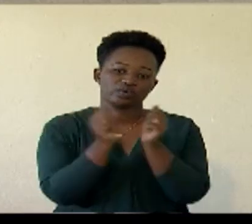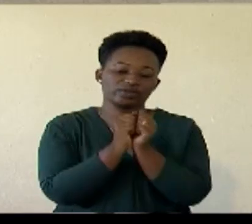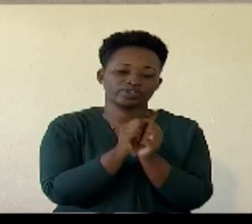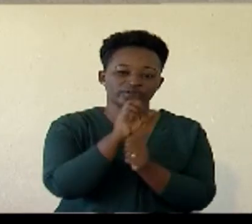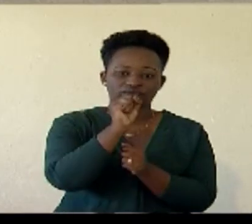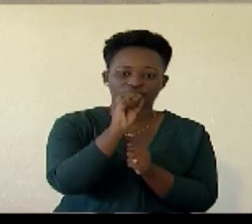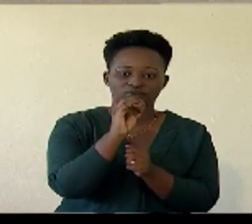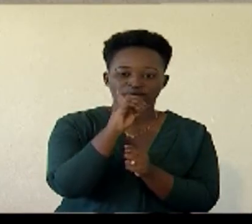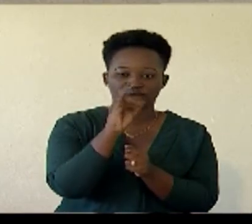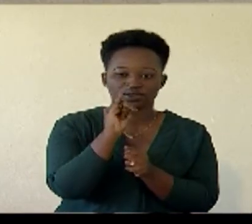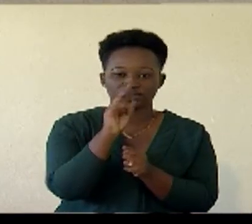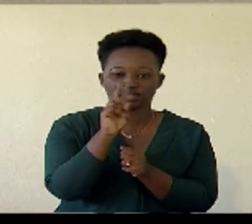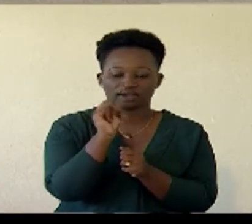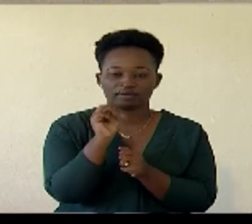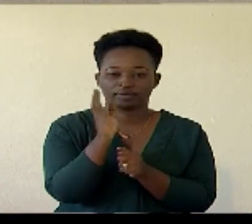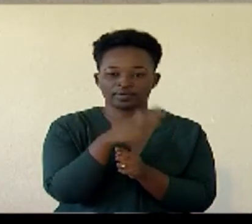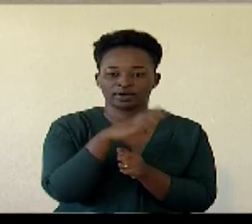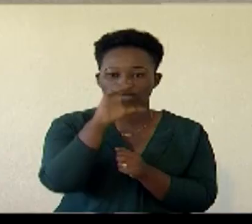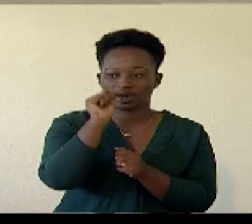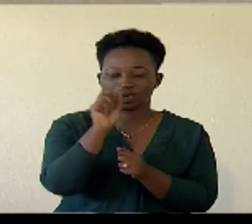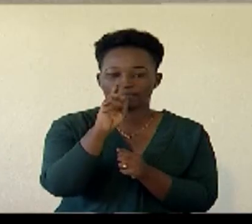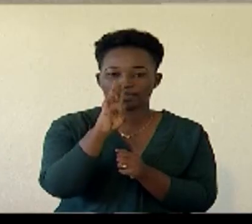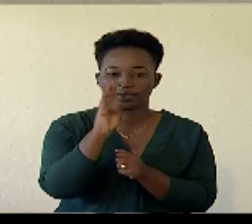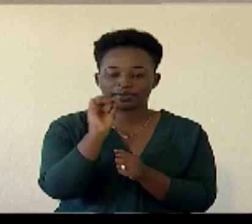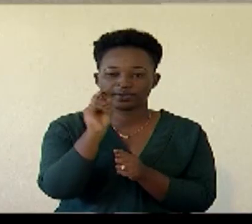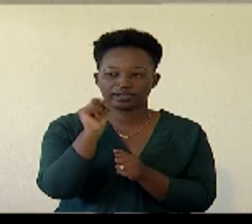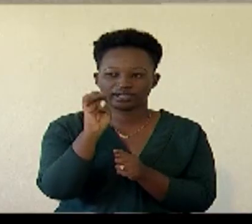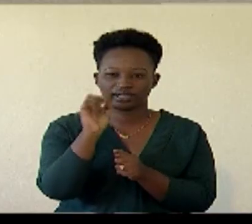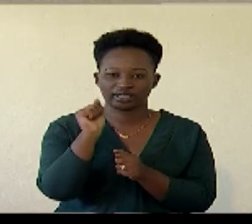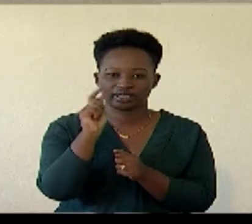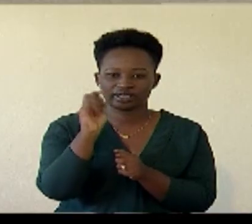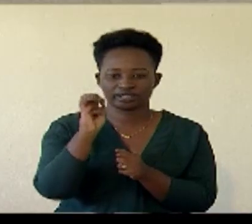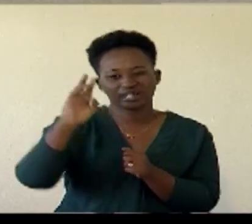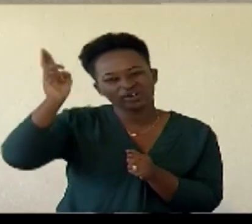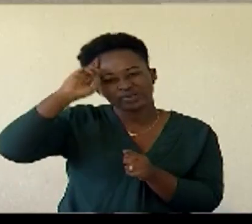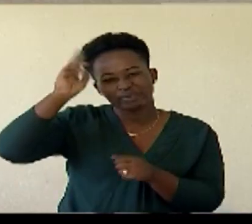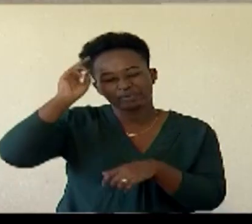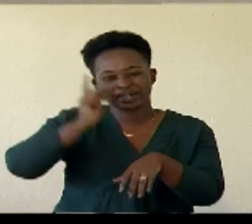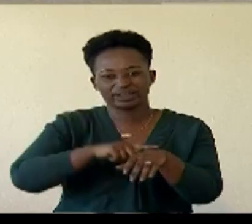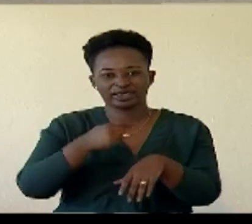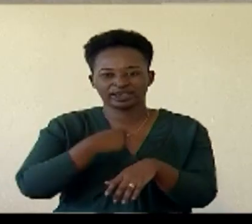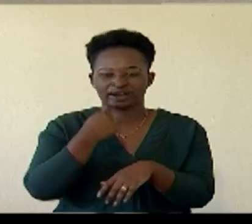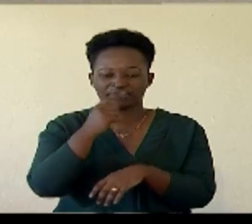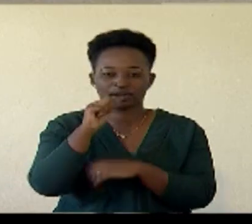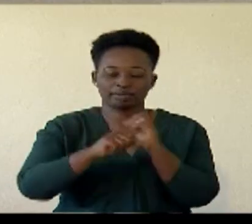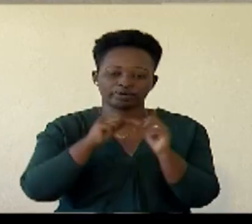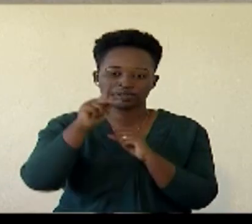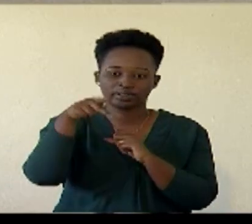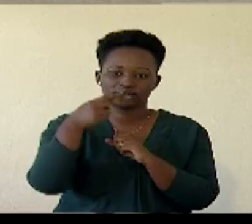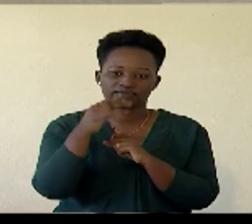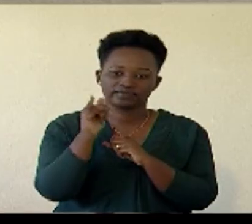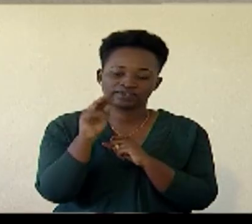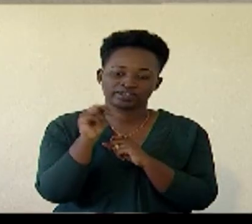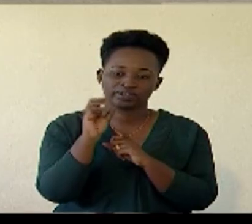carbonate, liberating carbon dioxide. You remember when I was talking about the phenol, I said phenol does